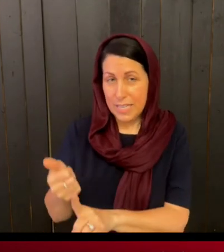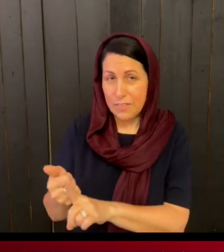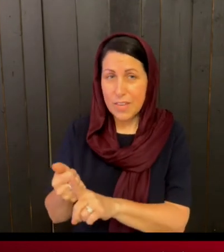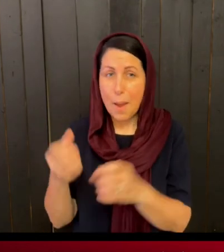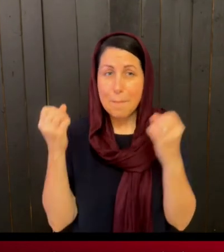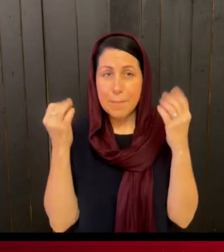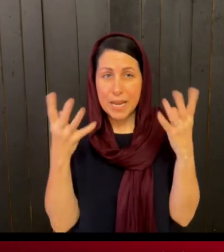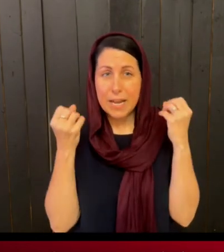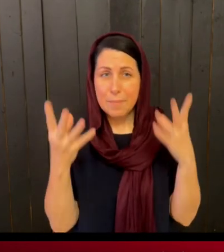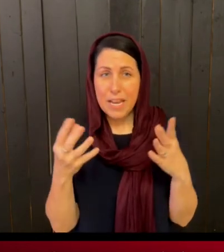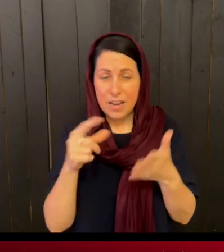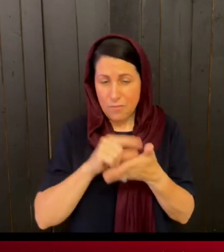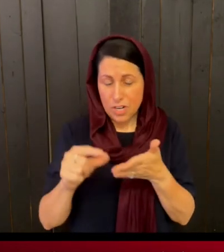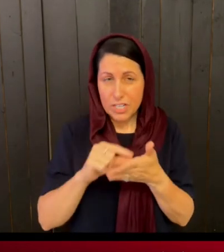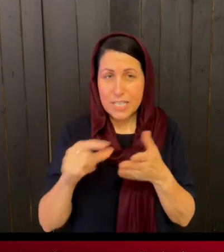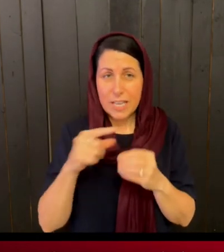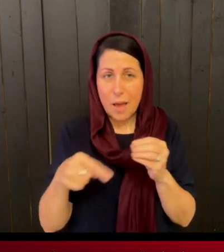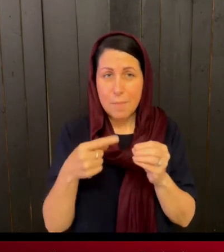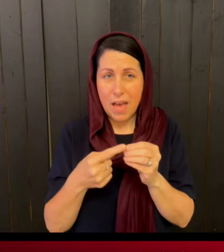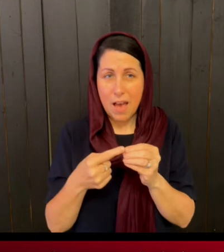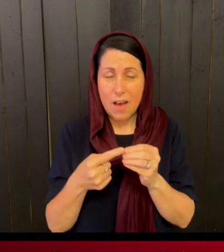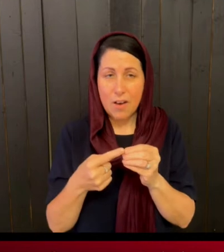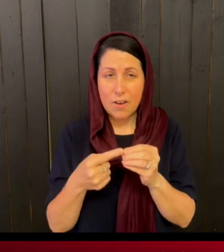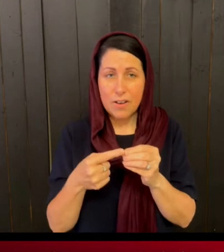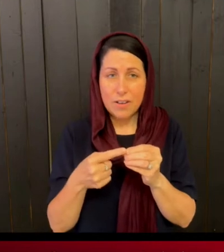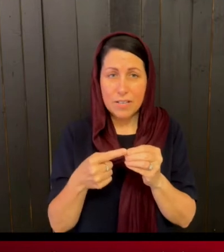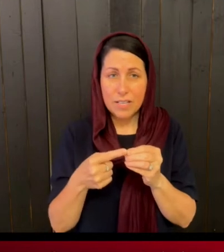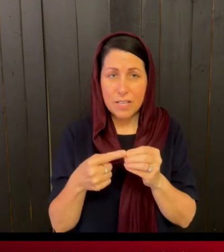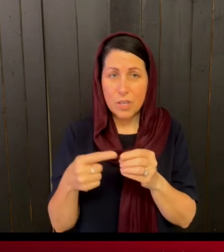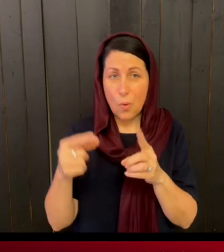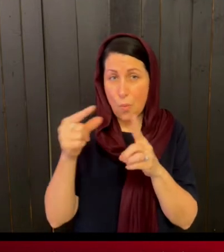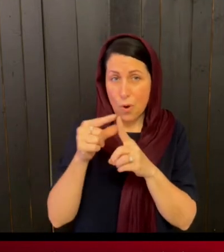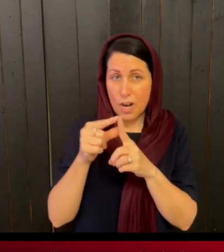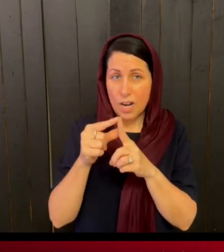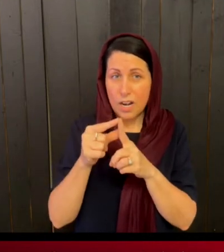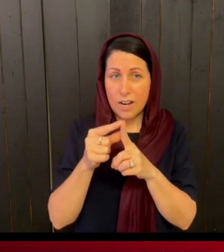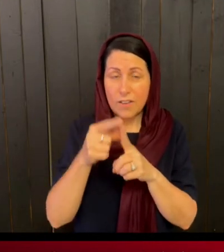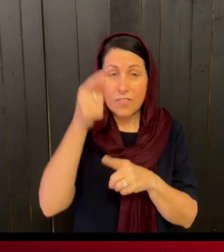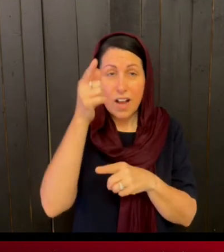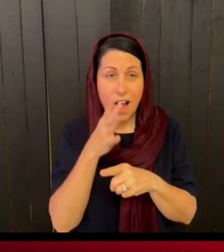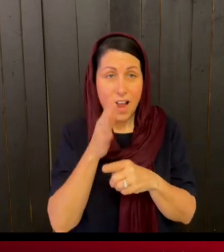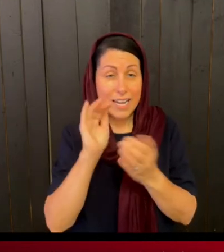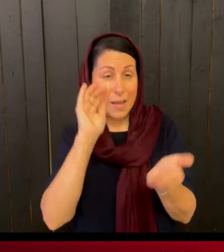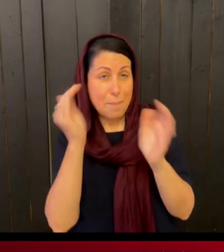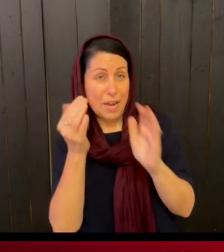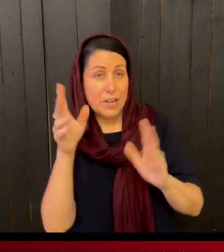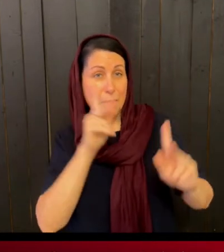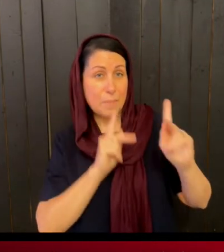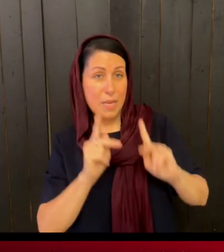scripture references where the Word of God compares people to vessels.